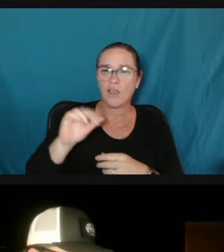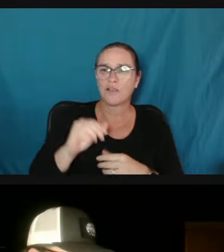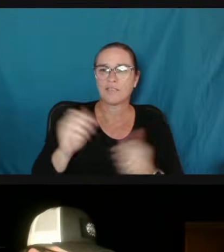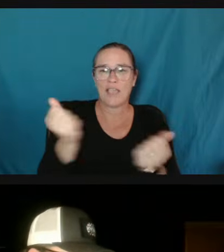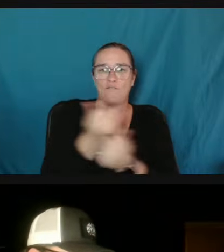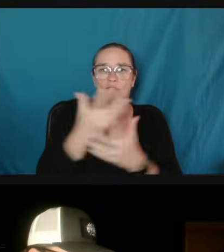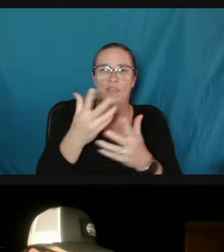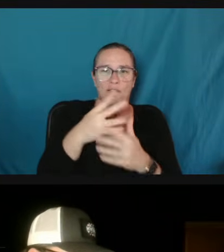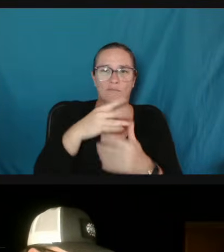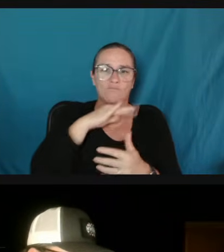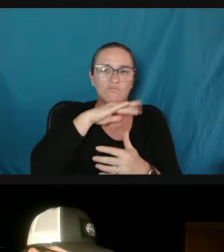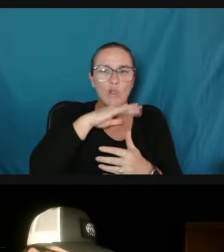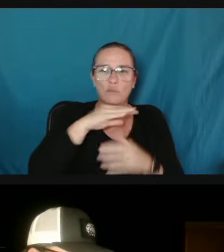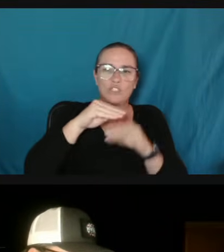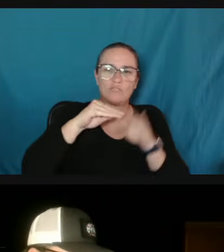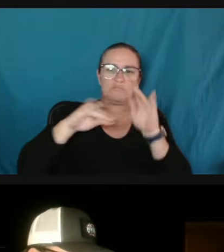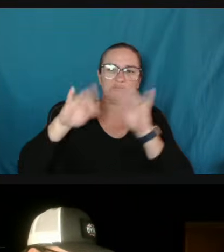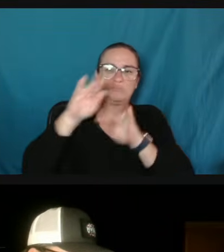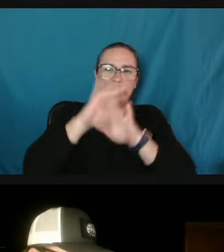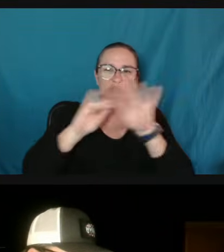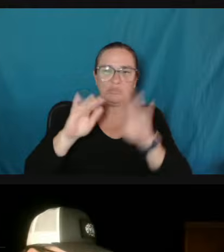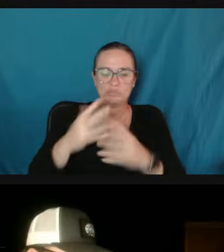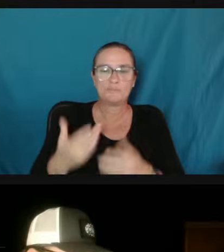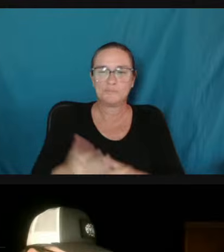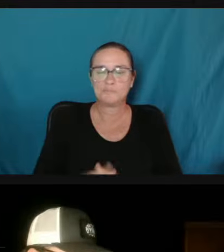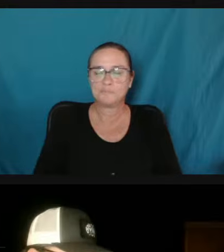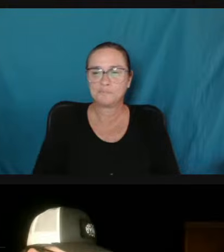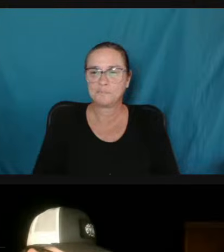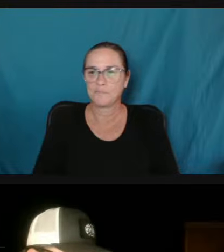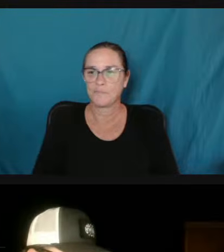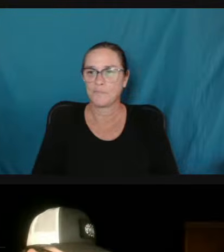pollution reading on these instruments.